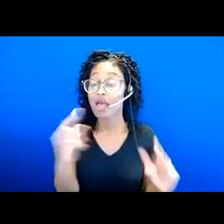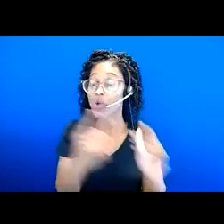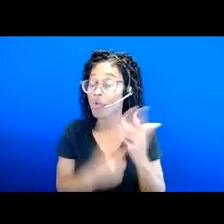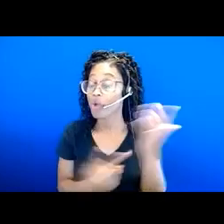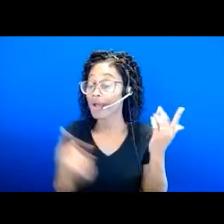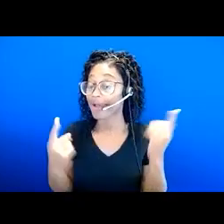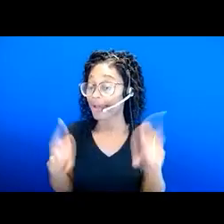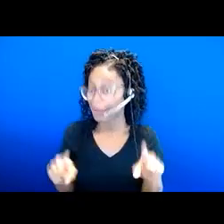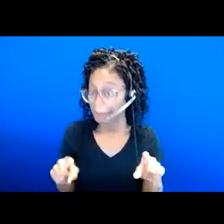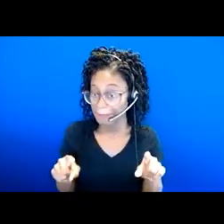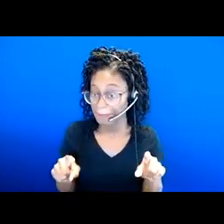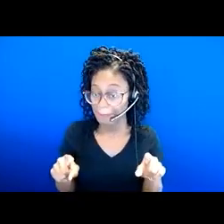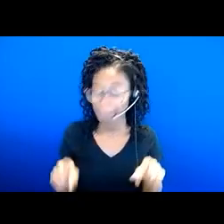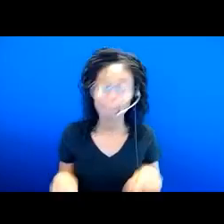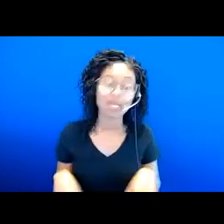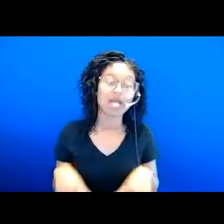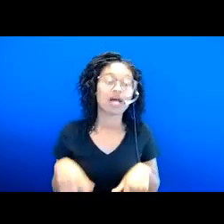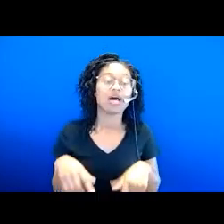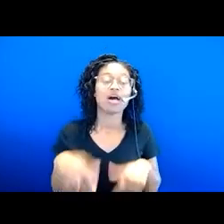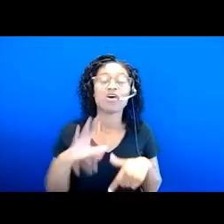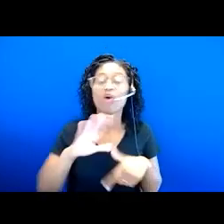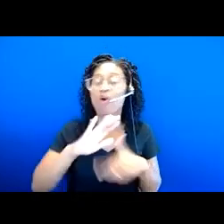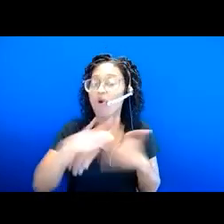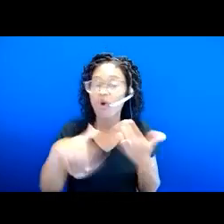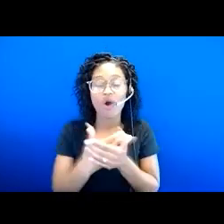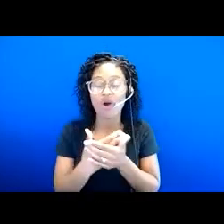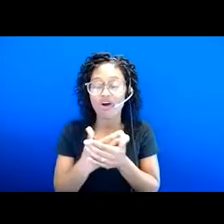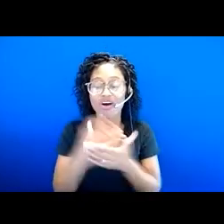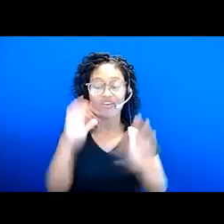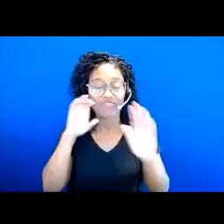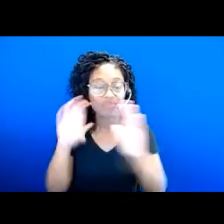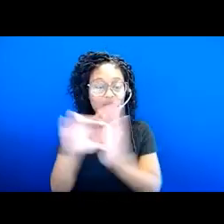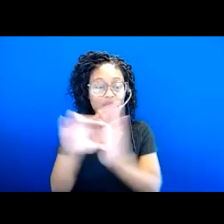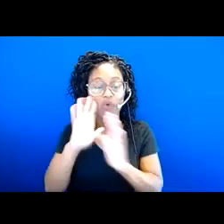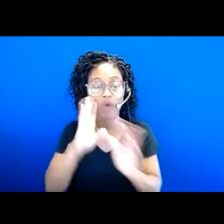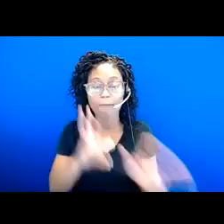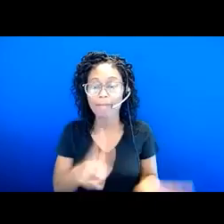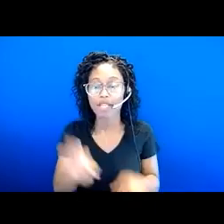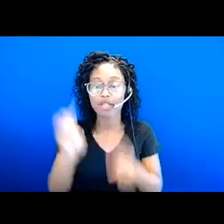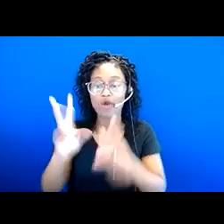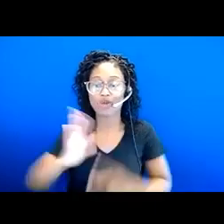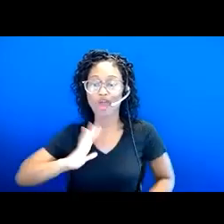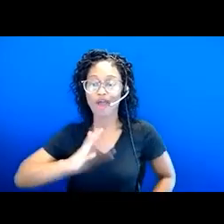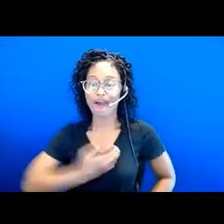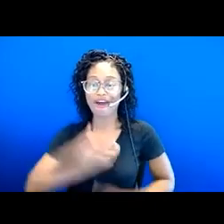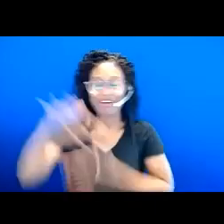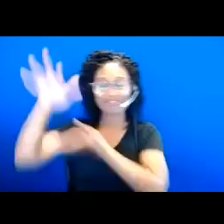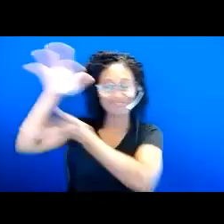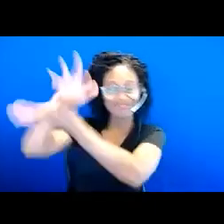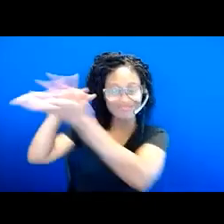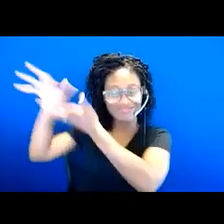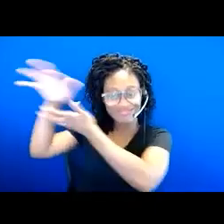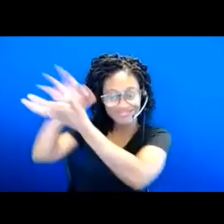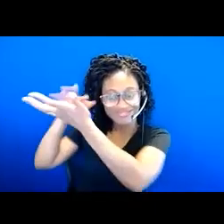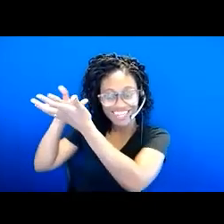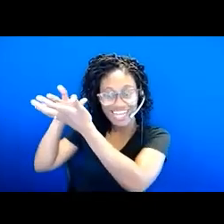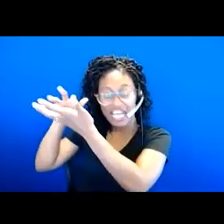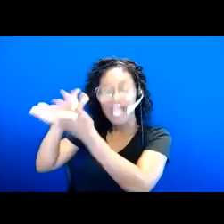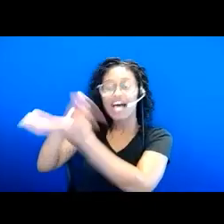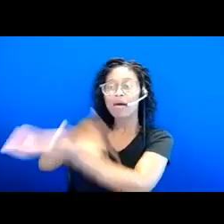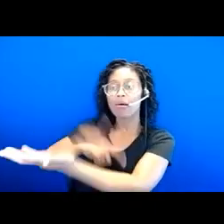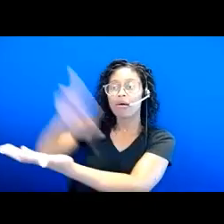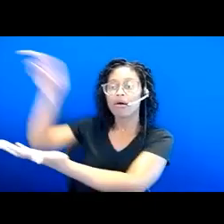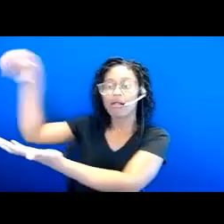the images and all of your content really are being loaded up to our server and screened back again. So